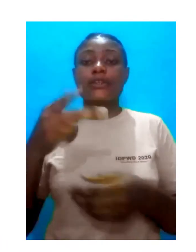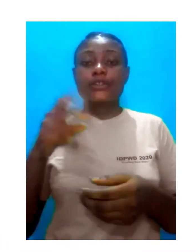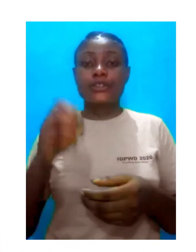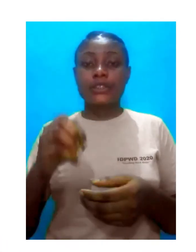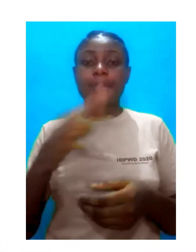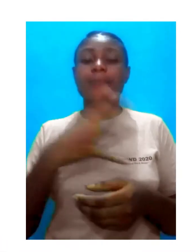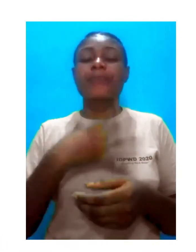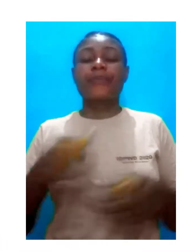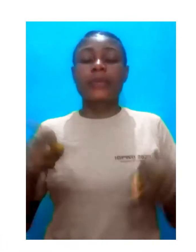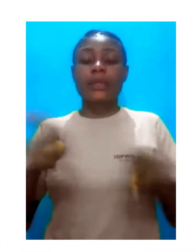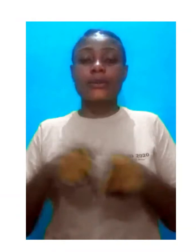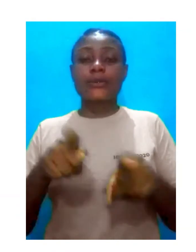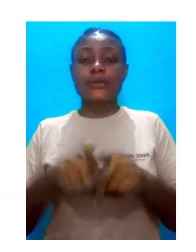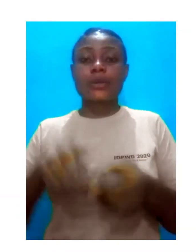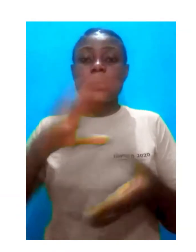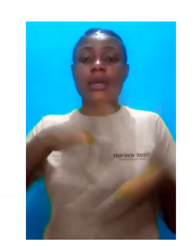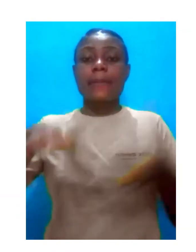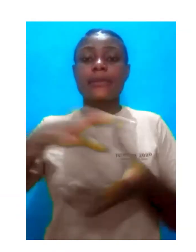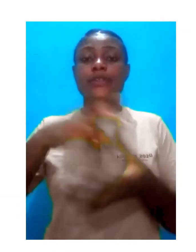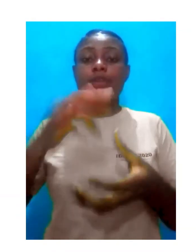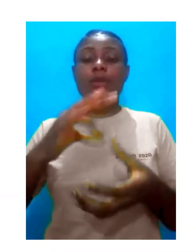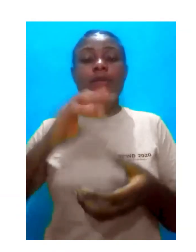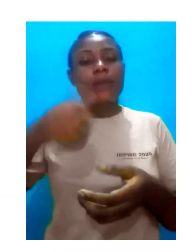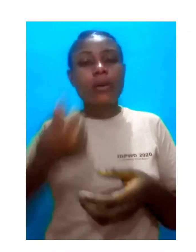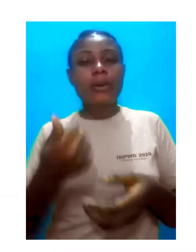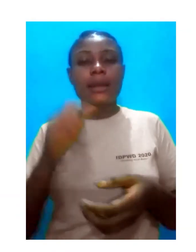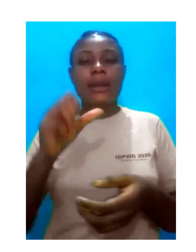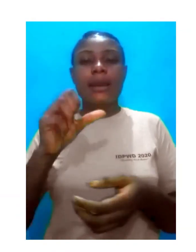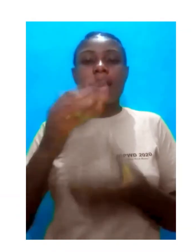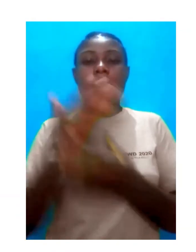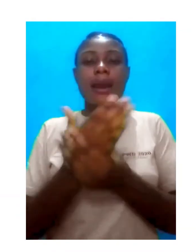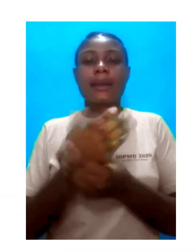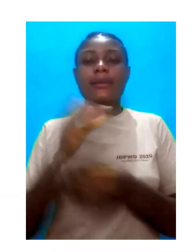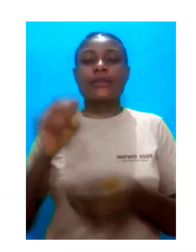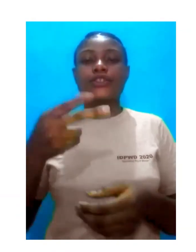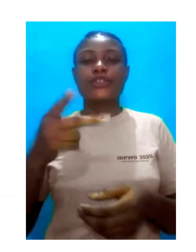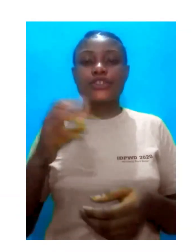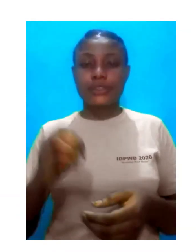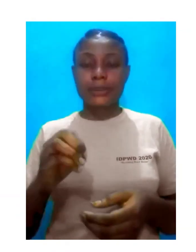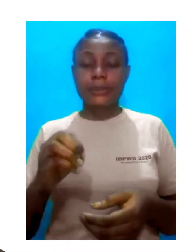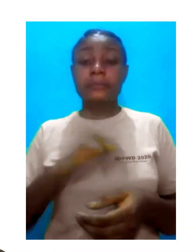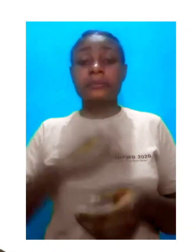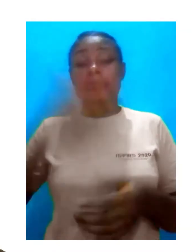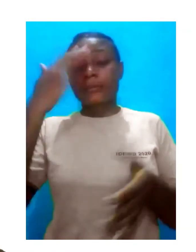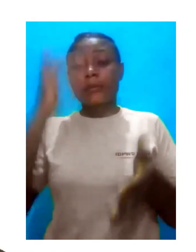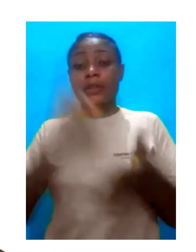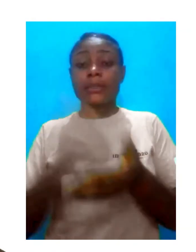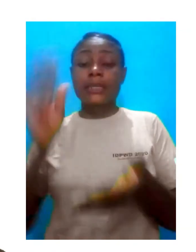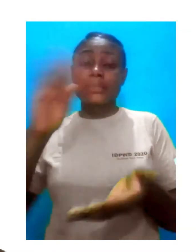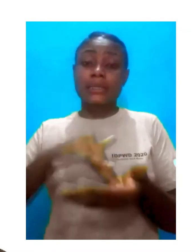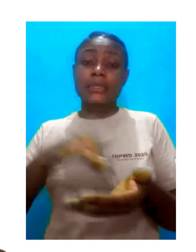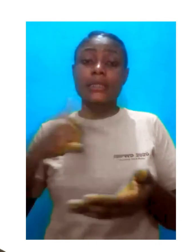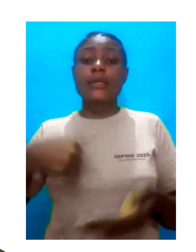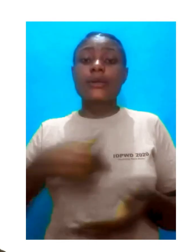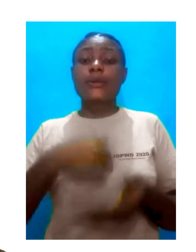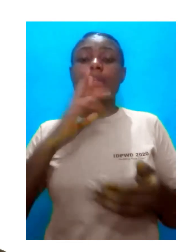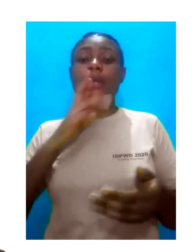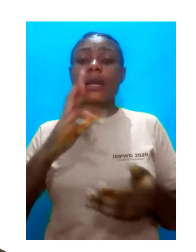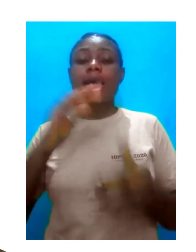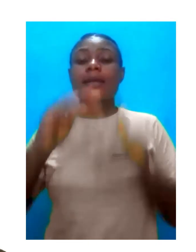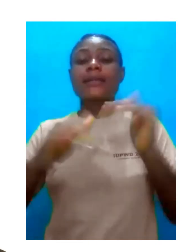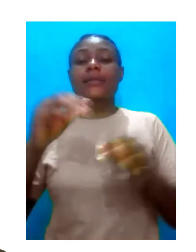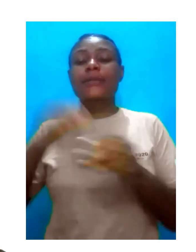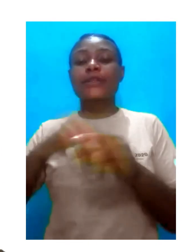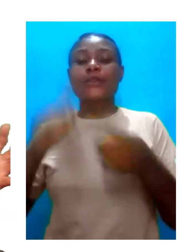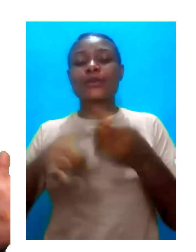of open handshakes and a mixture of other handshakes. I know that, again,